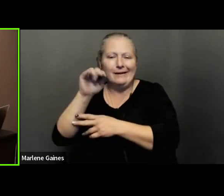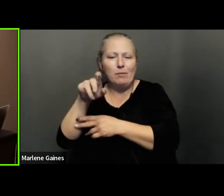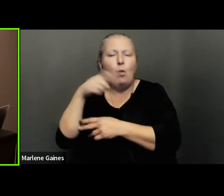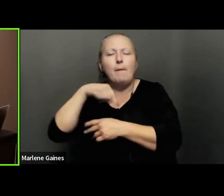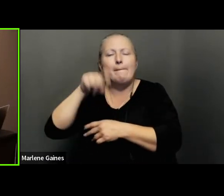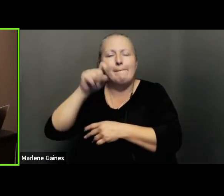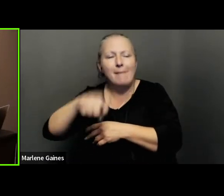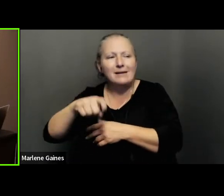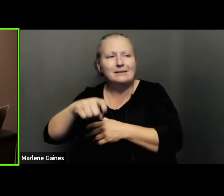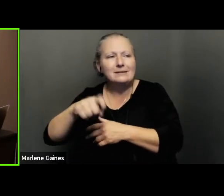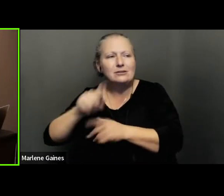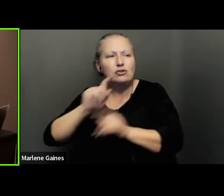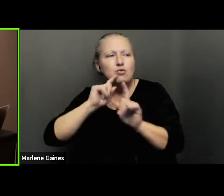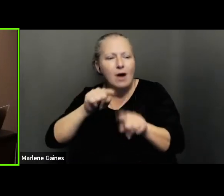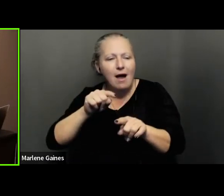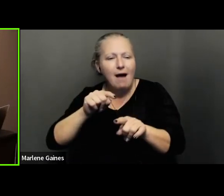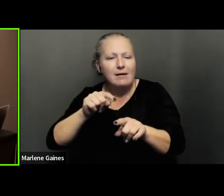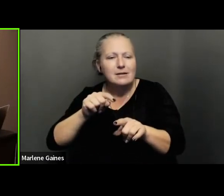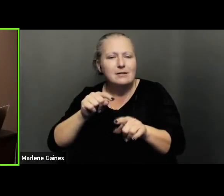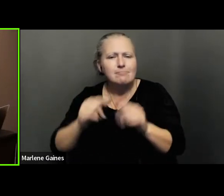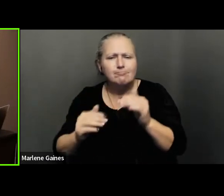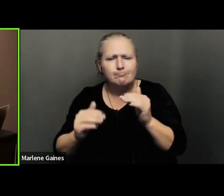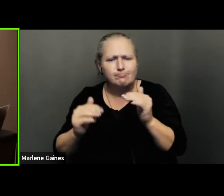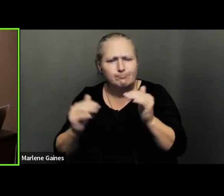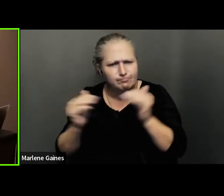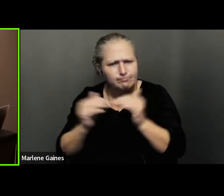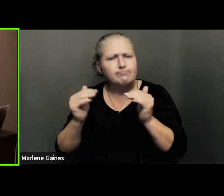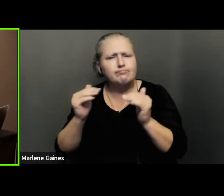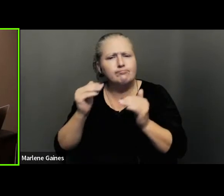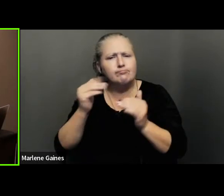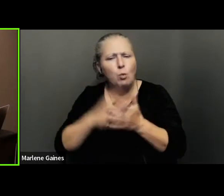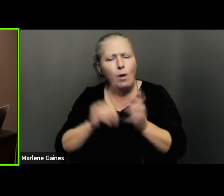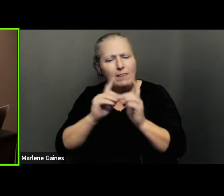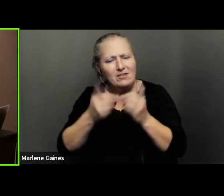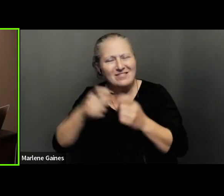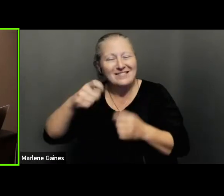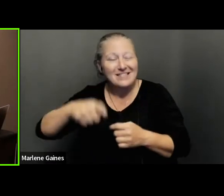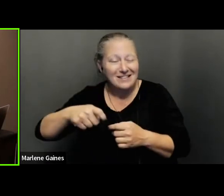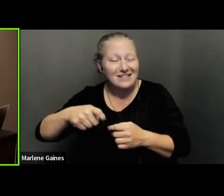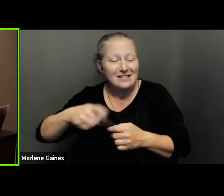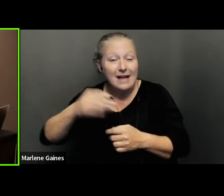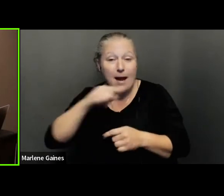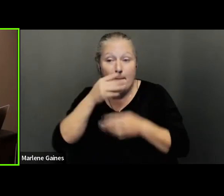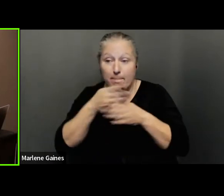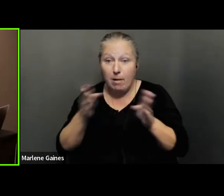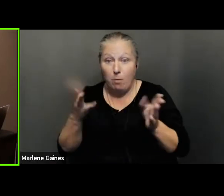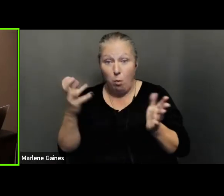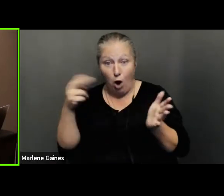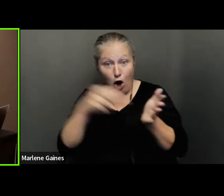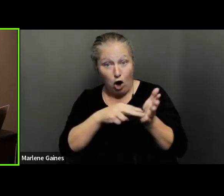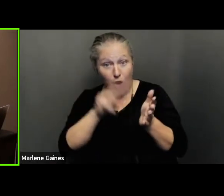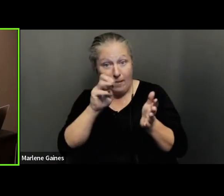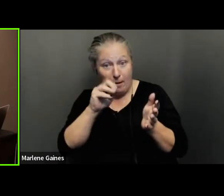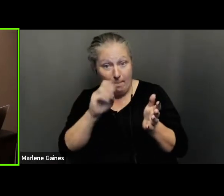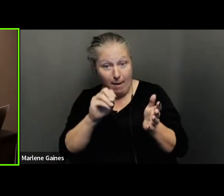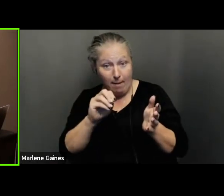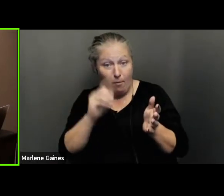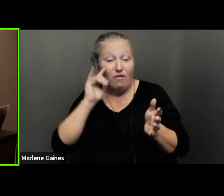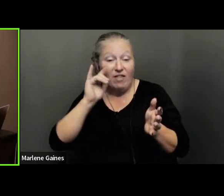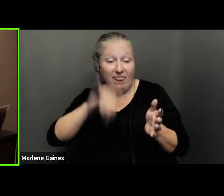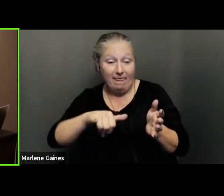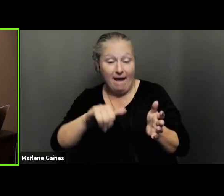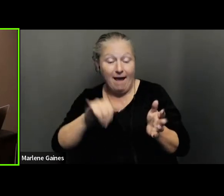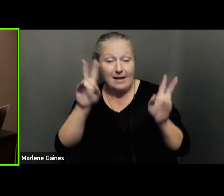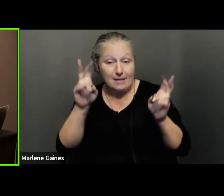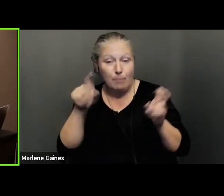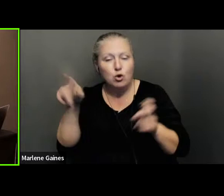to react and adjust to the needs in the district. And as if the public wants to look at the memo attached to this particular topic,